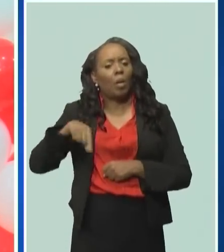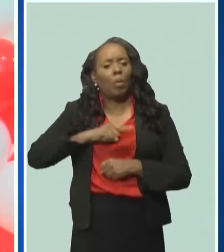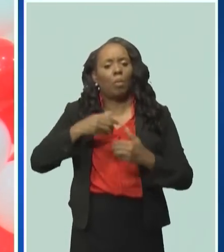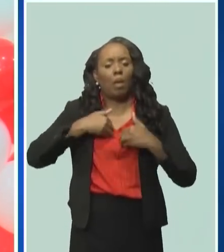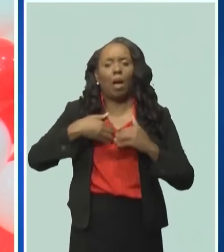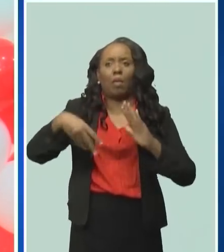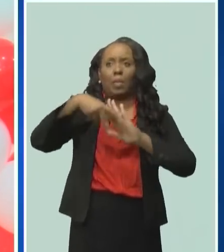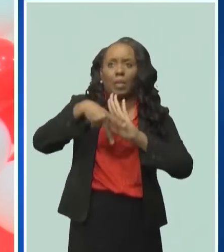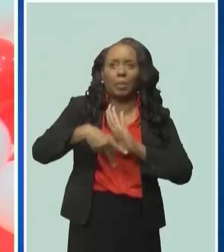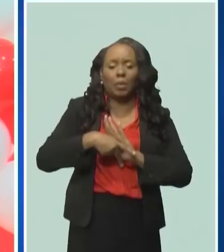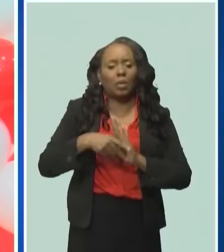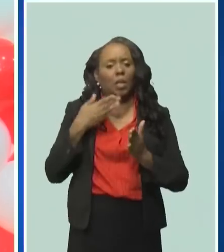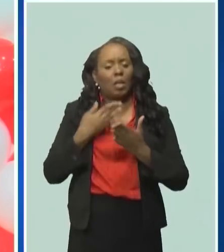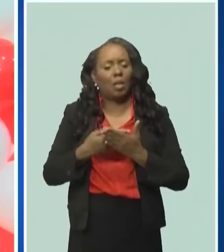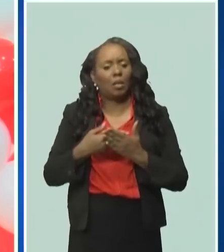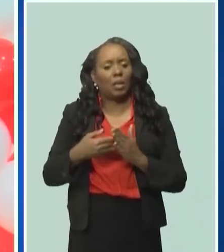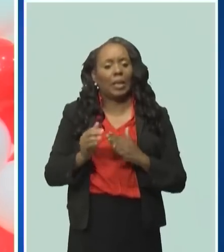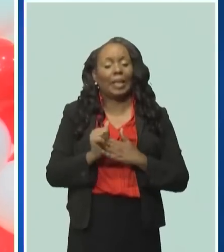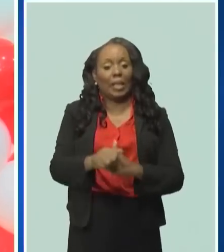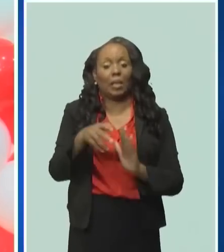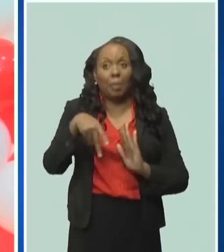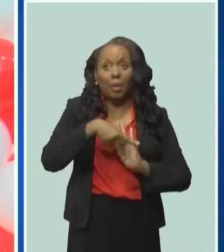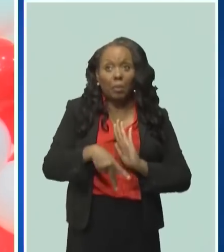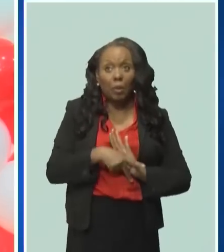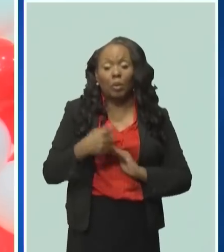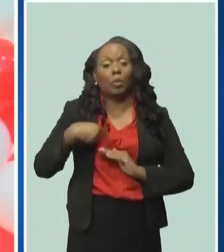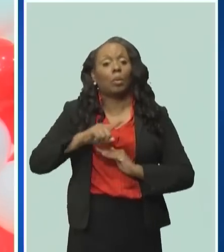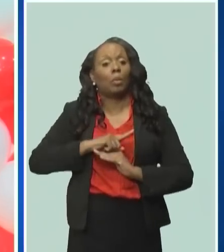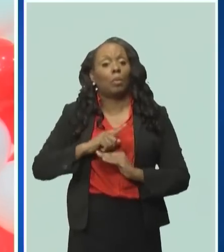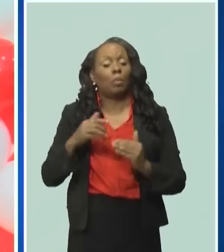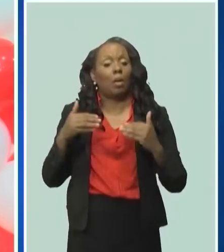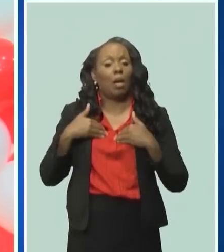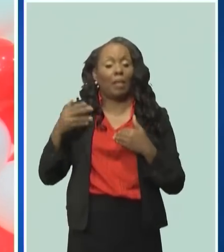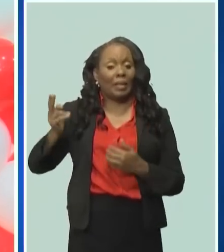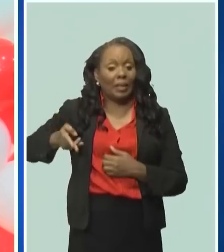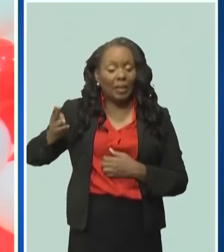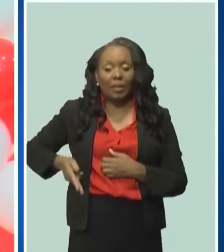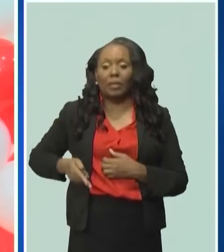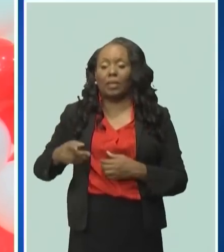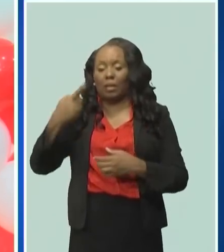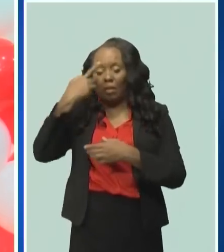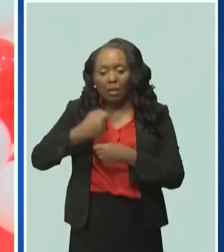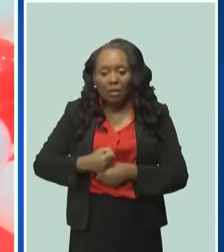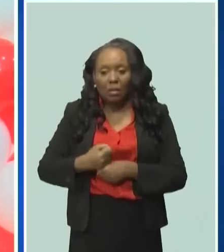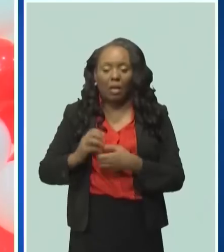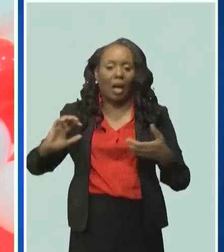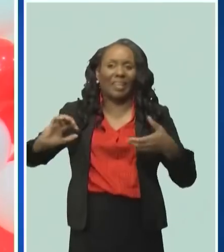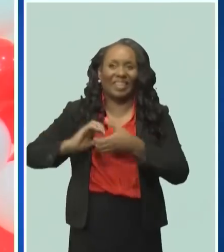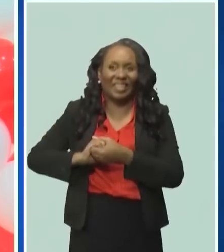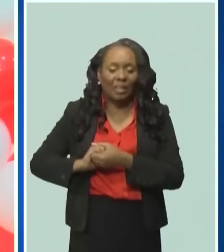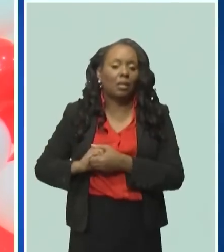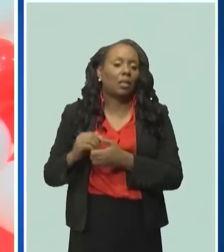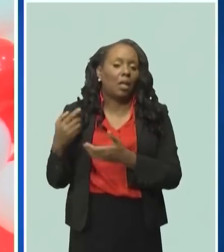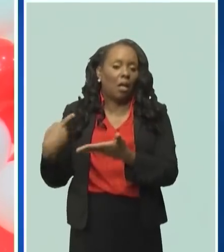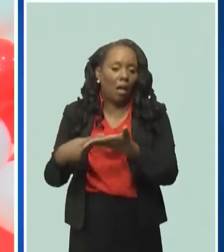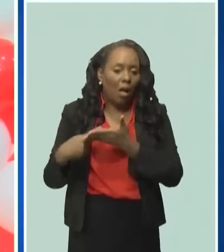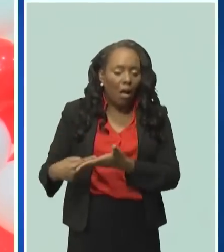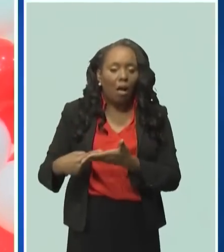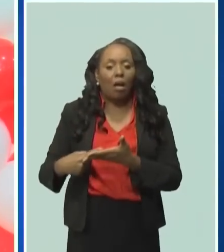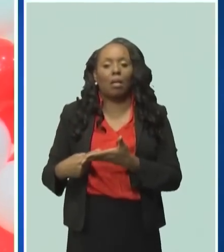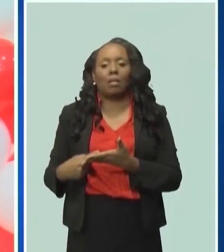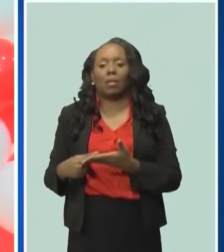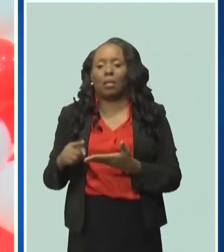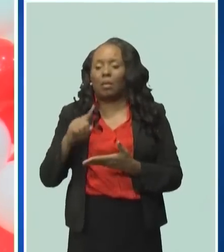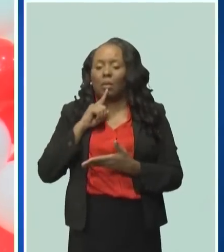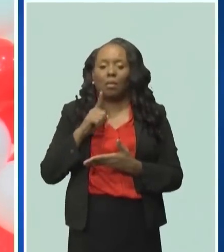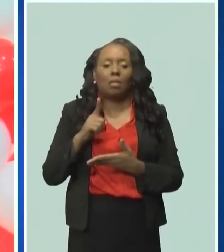every service we provide. We've built a legacy of trust, partnership, collaboration, and best interest in communities and countries that